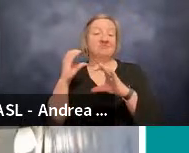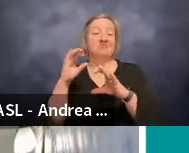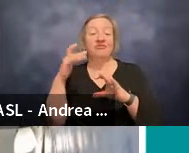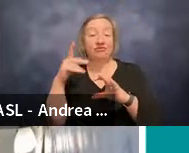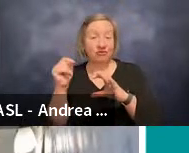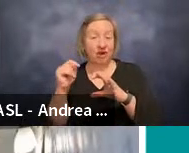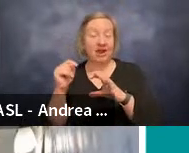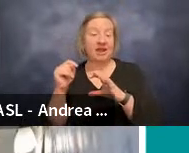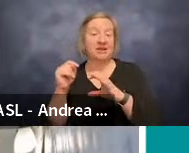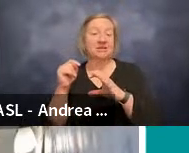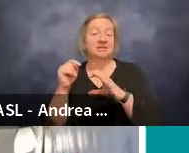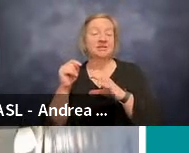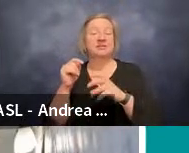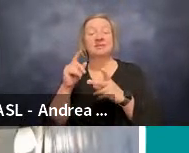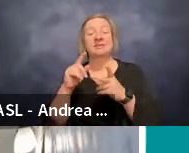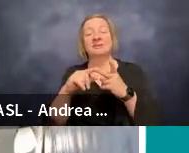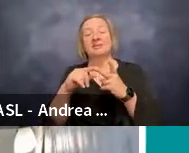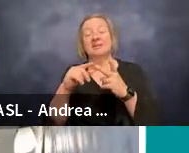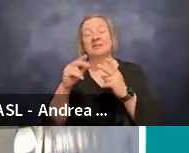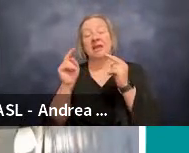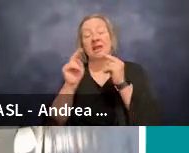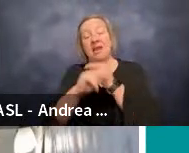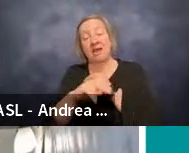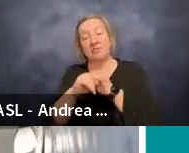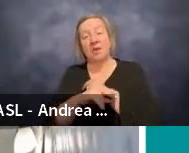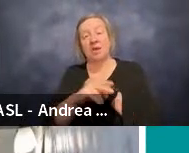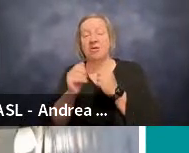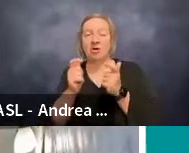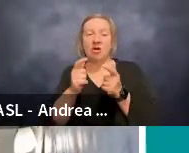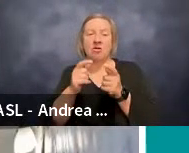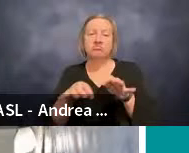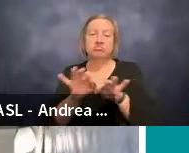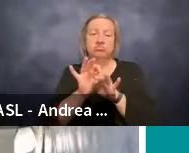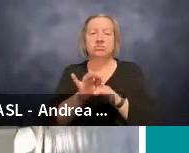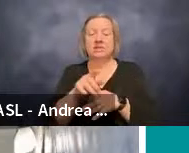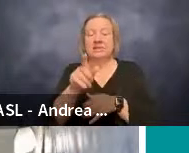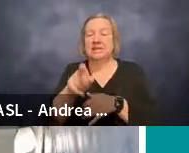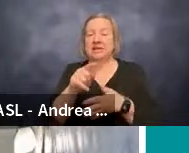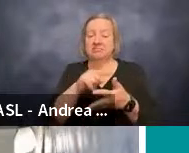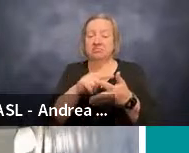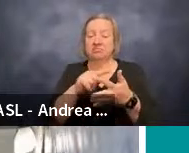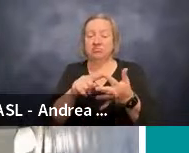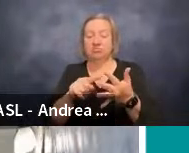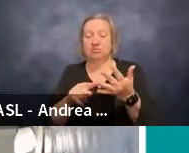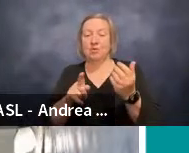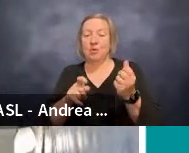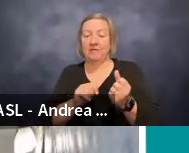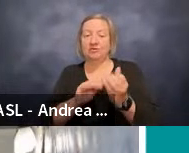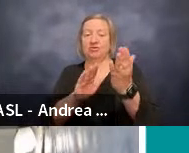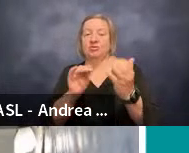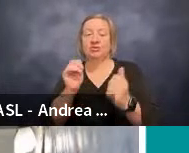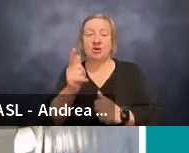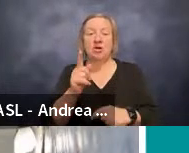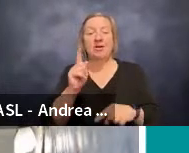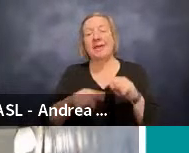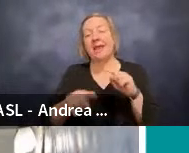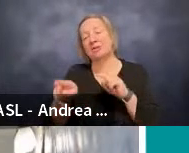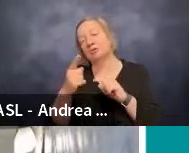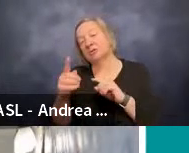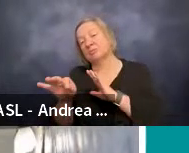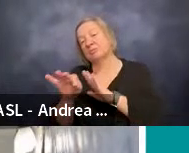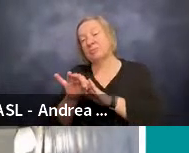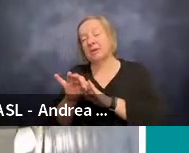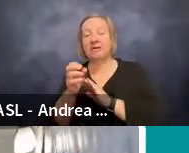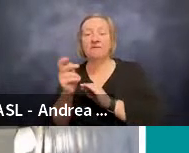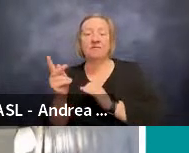as the highway movements, are all part of purpose and need. And we have to address all of them. We can't just pick and choose which ones